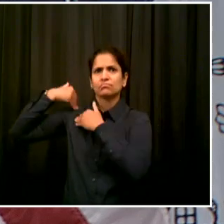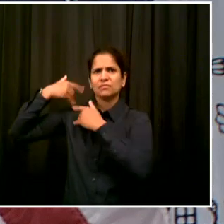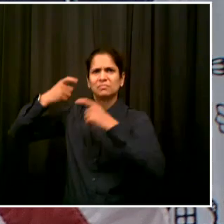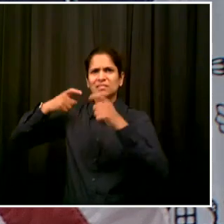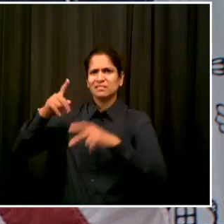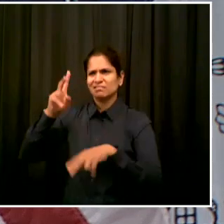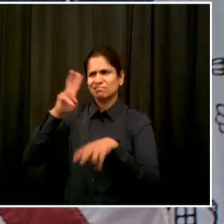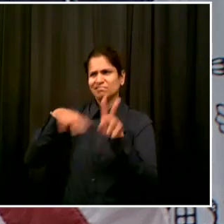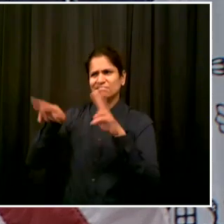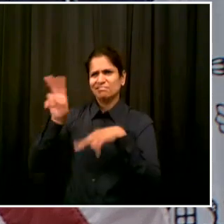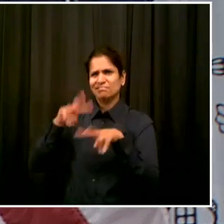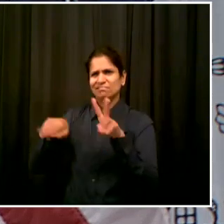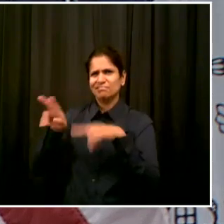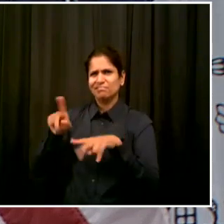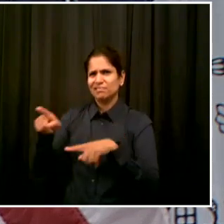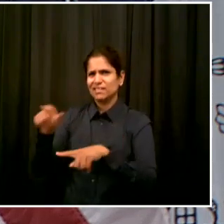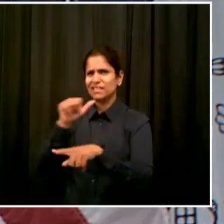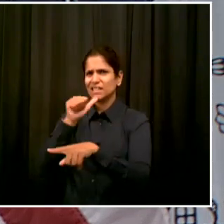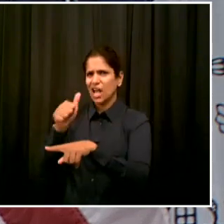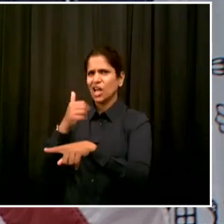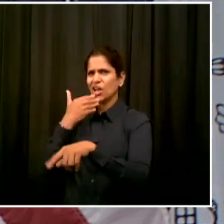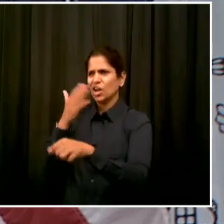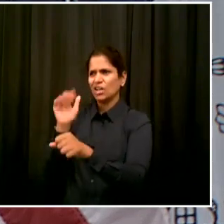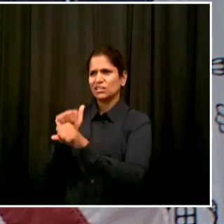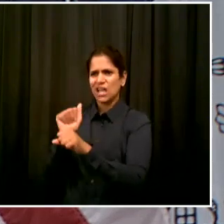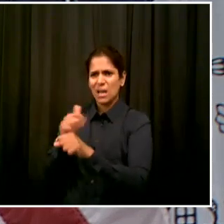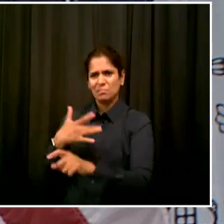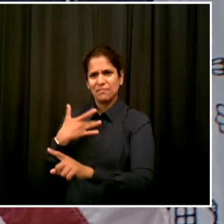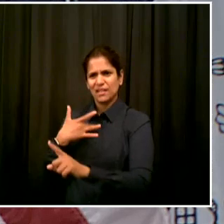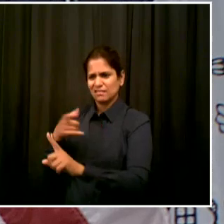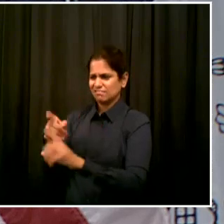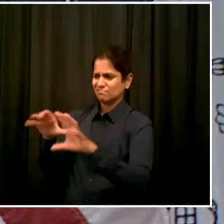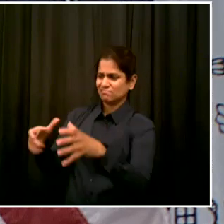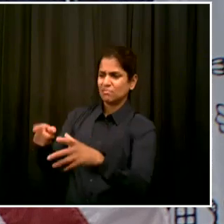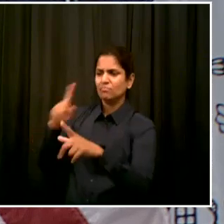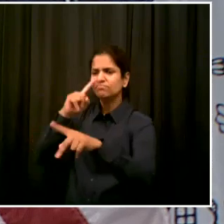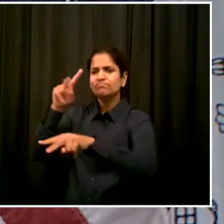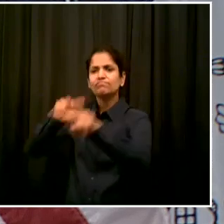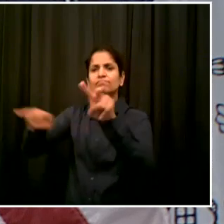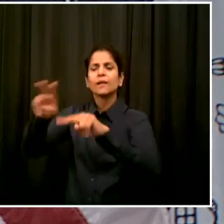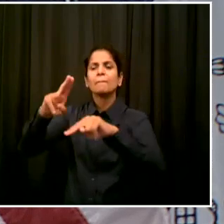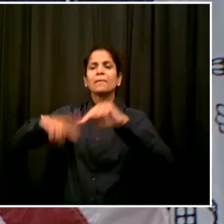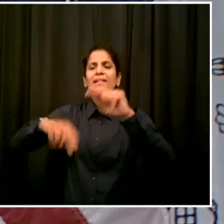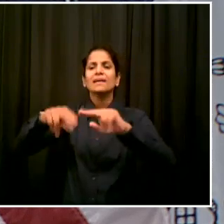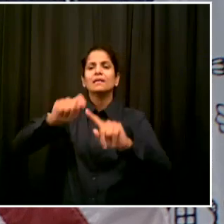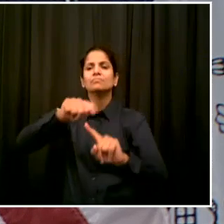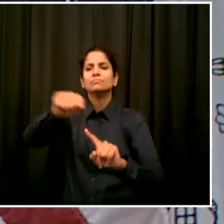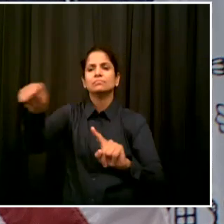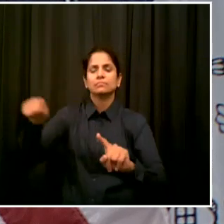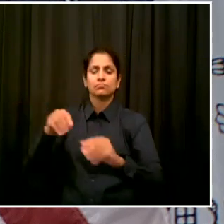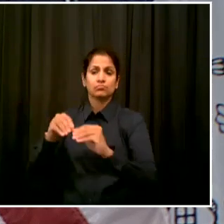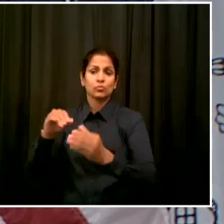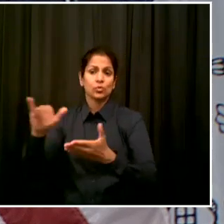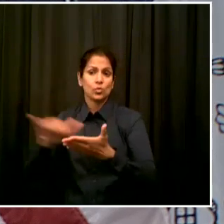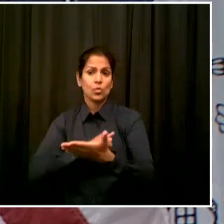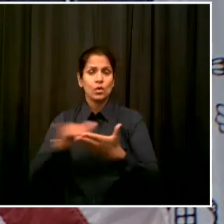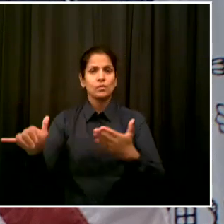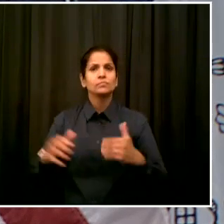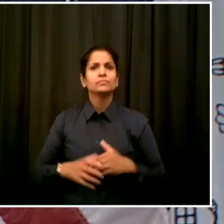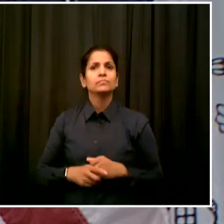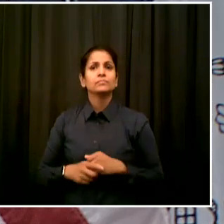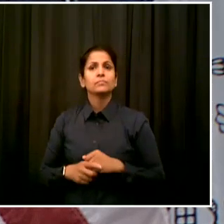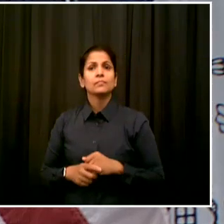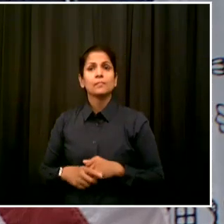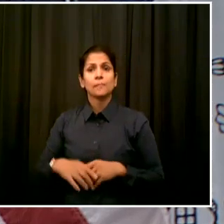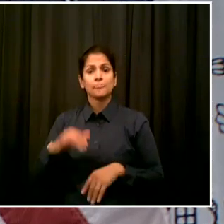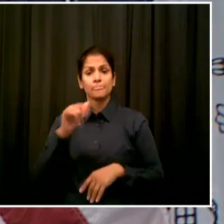the post-COVID safety measures, how effective do you think DOB can be in cracking down on an industry